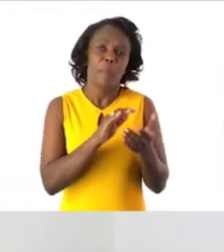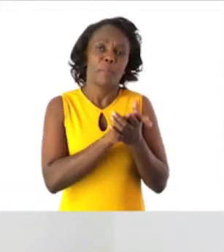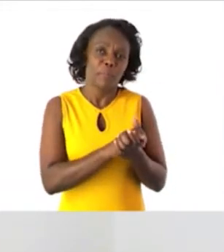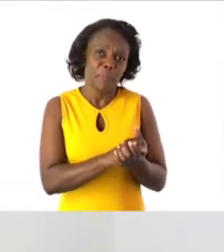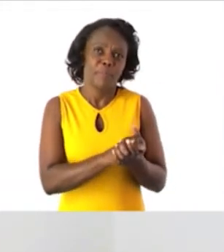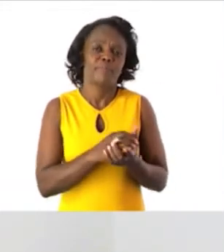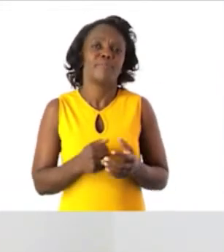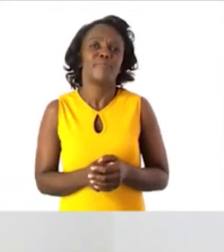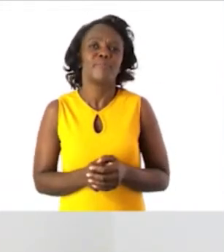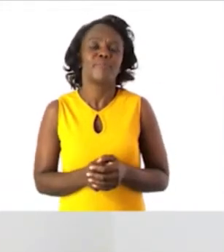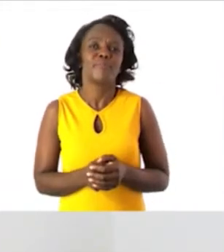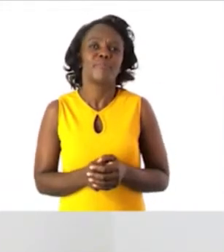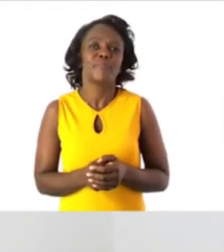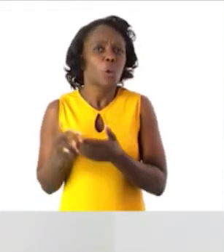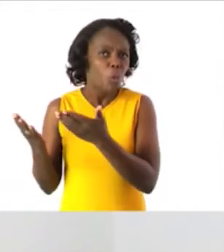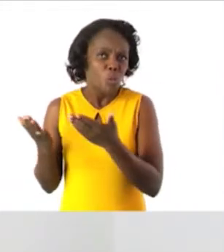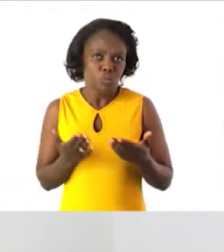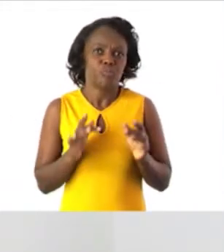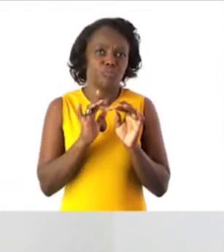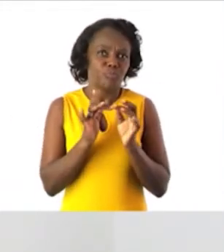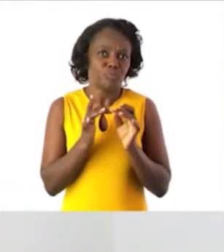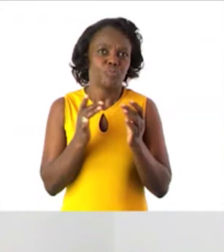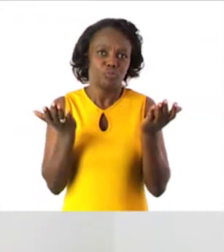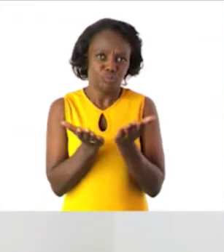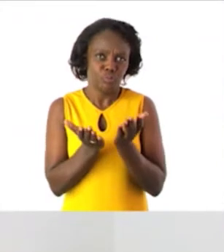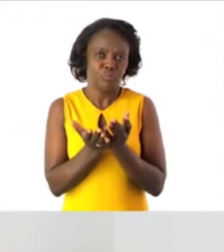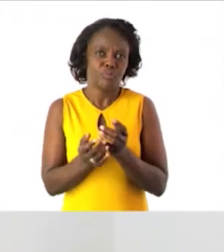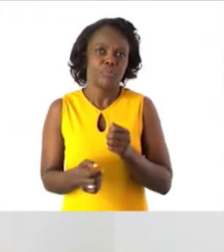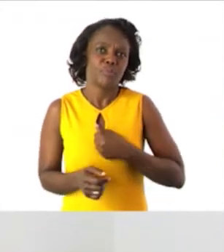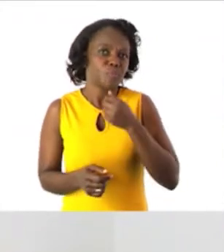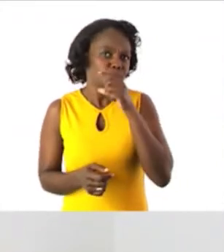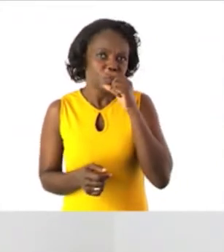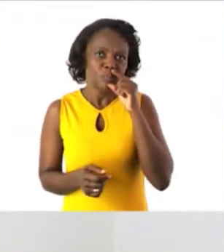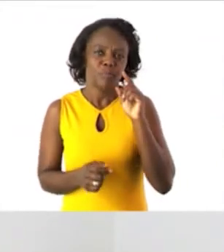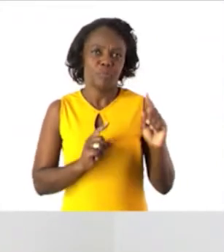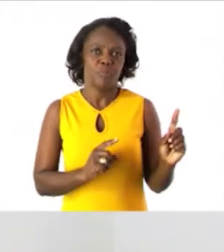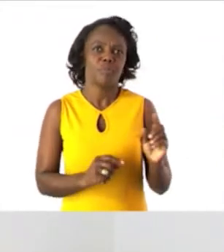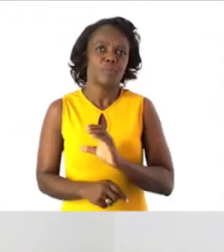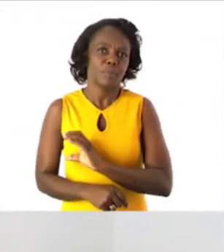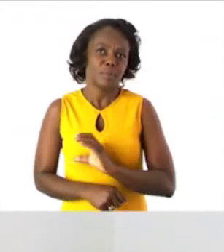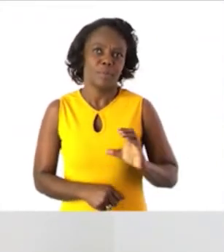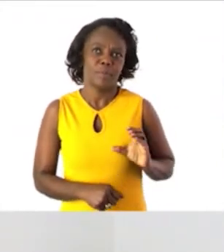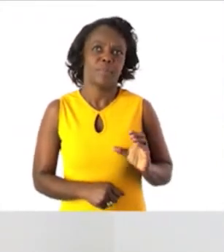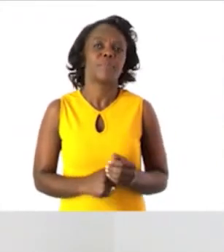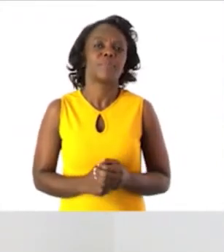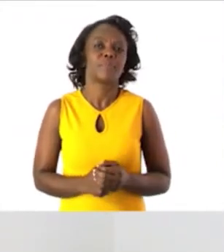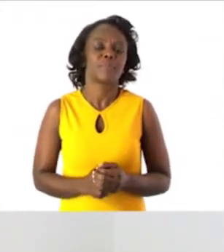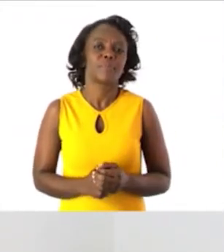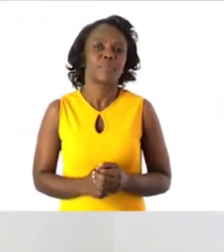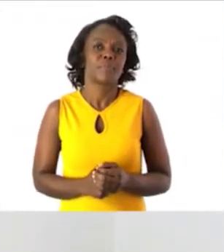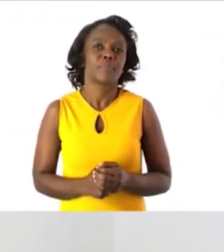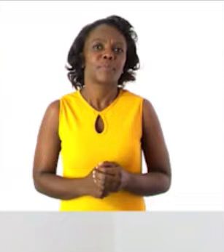friend. Welcome to My Zone Online School. My name is Mrs. Mudabeti.